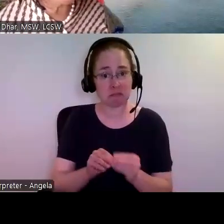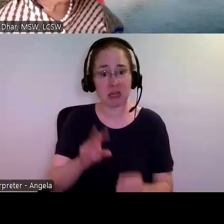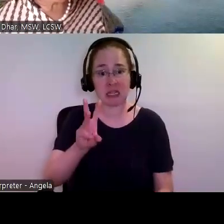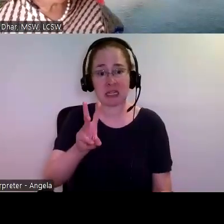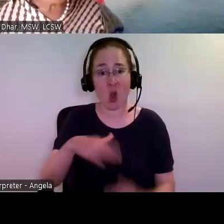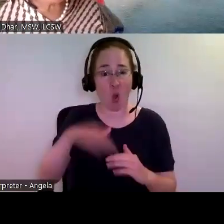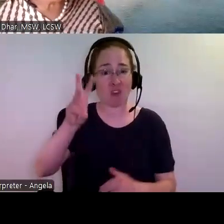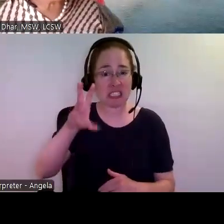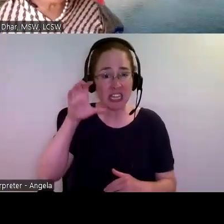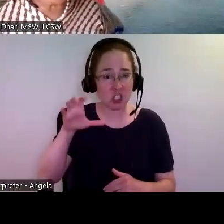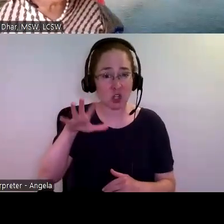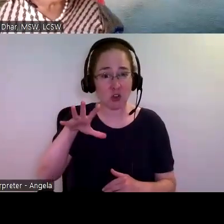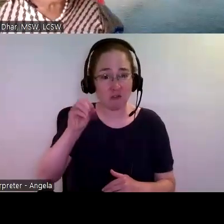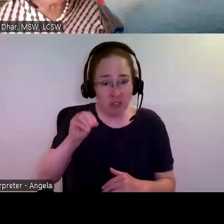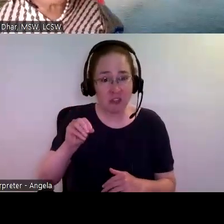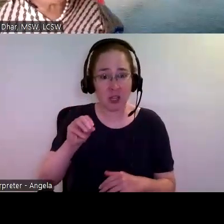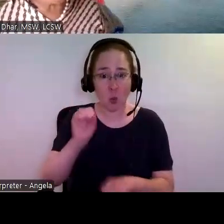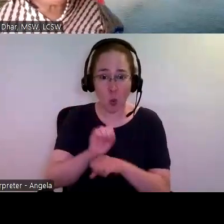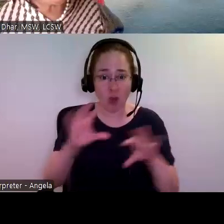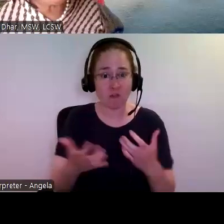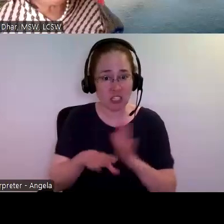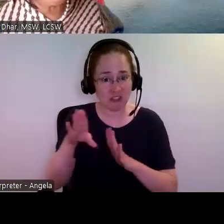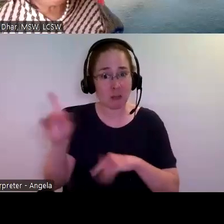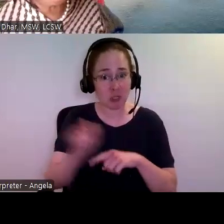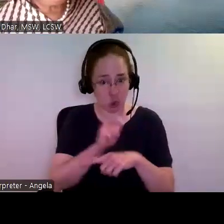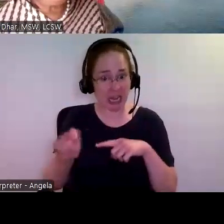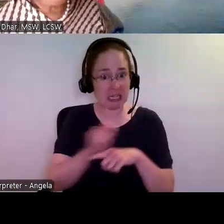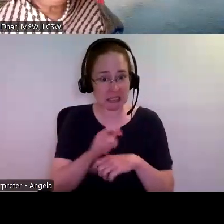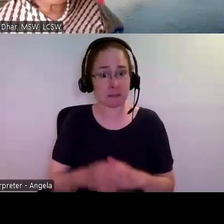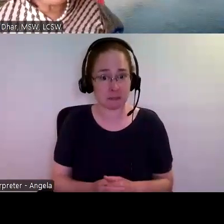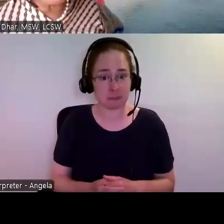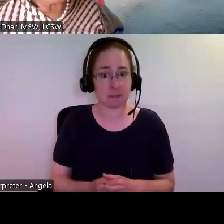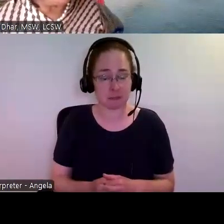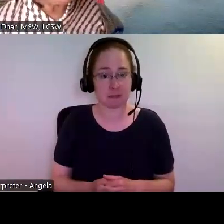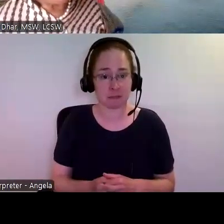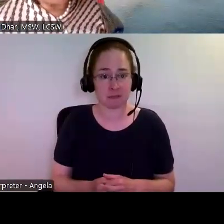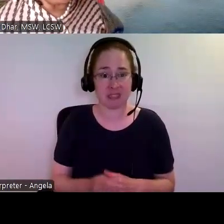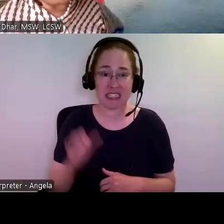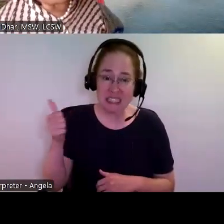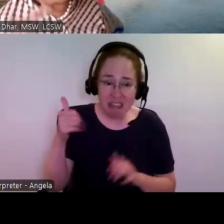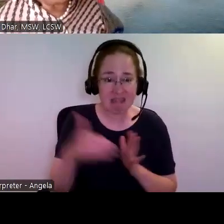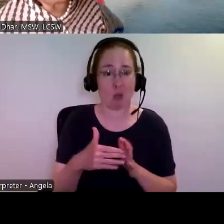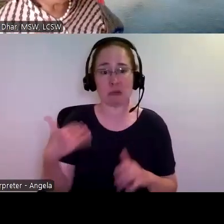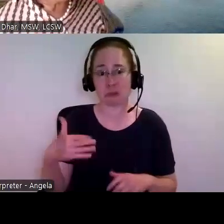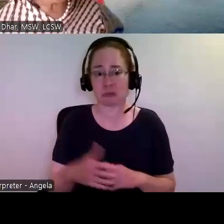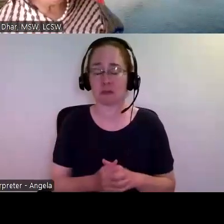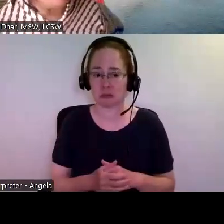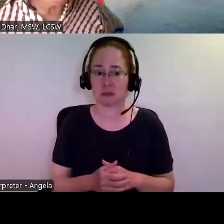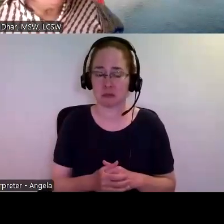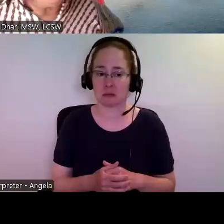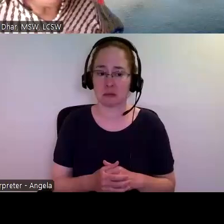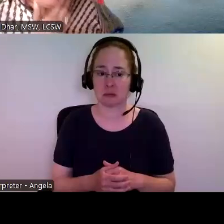over 650 workforce development trainings. 10,000. You know, these were